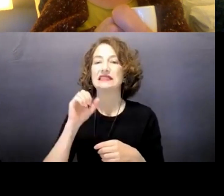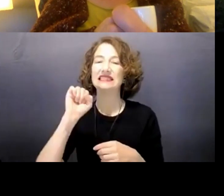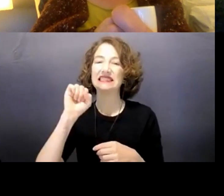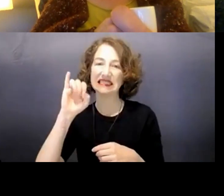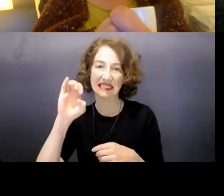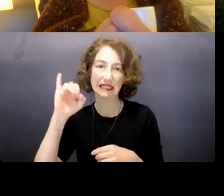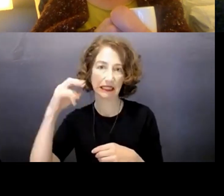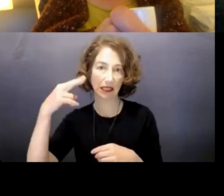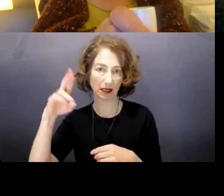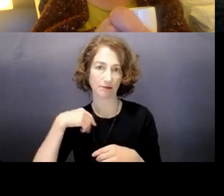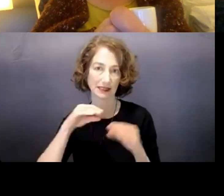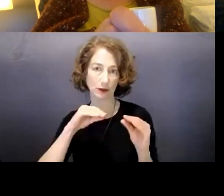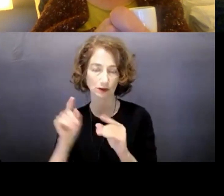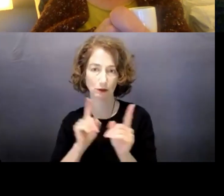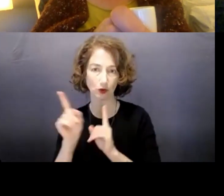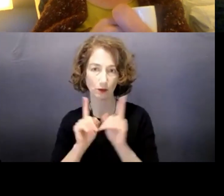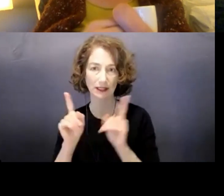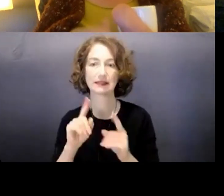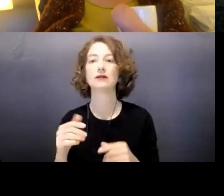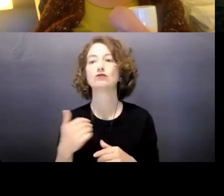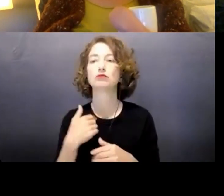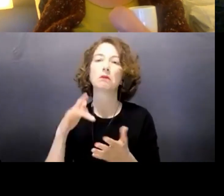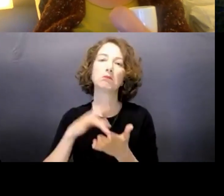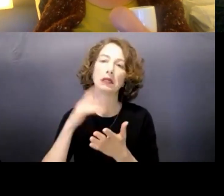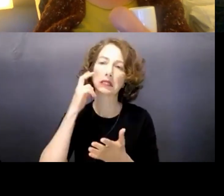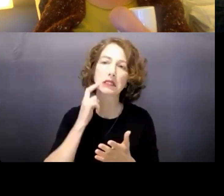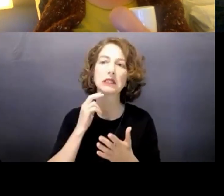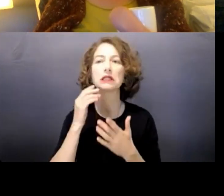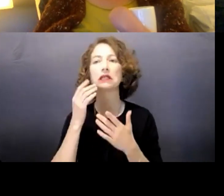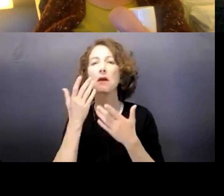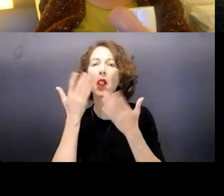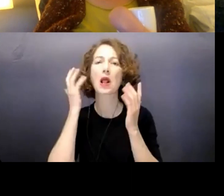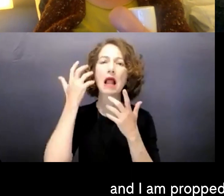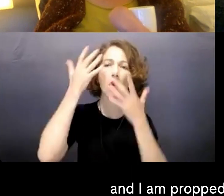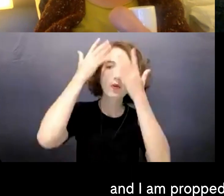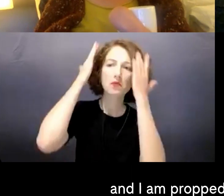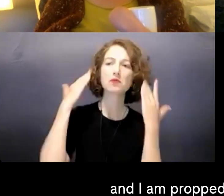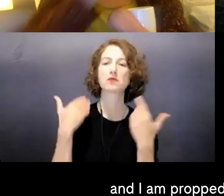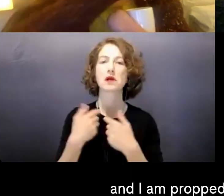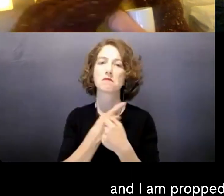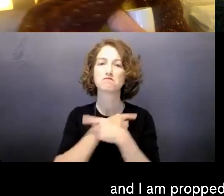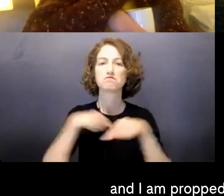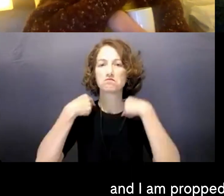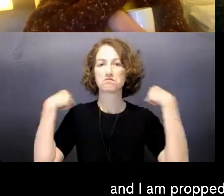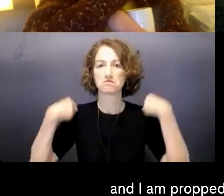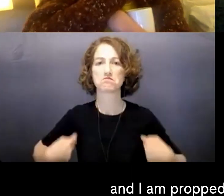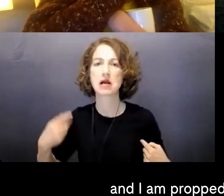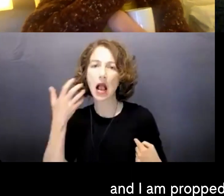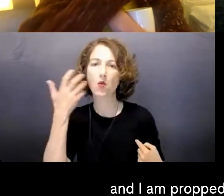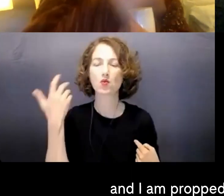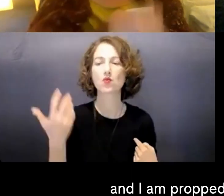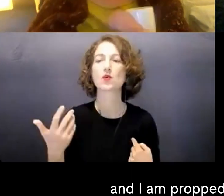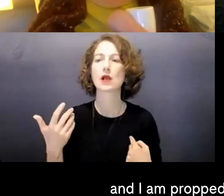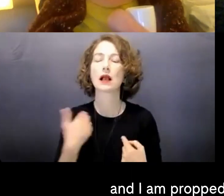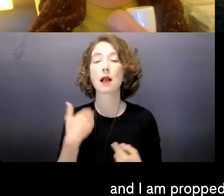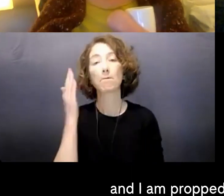have blondish hair, wearing a sleeveless gray t-shirt, and I am propped up in my